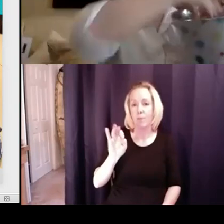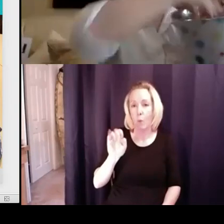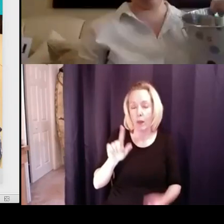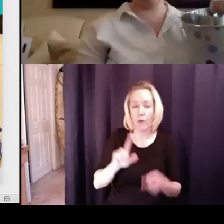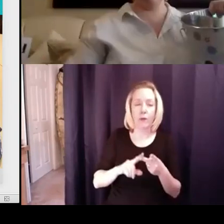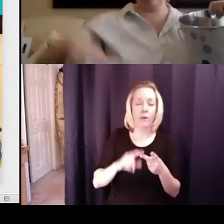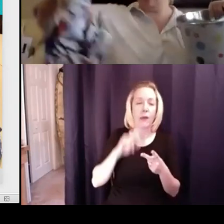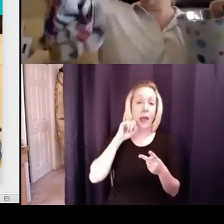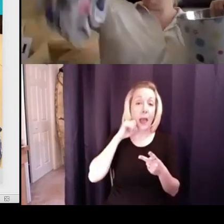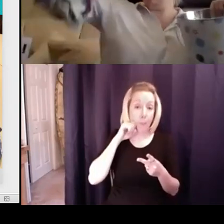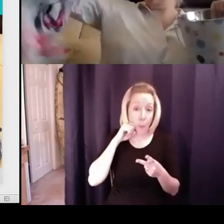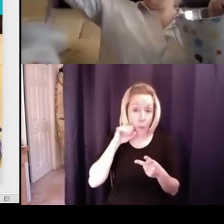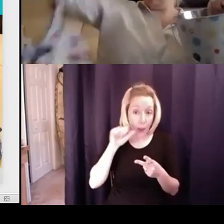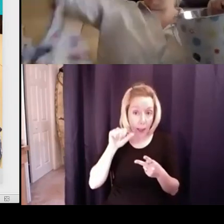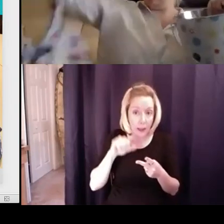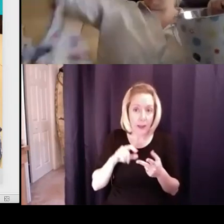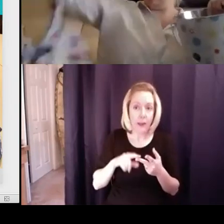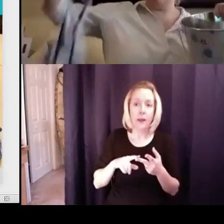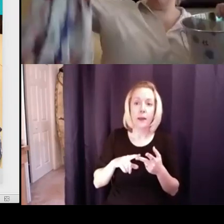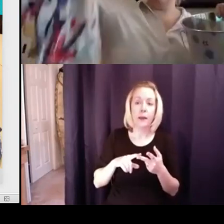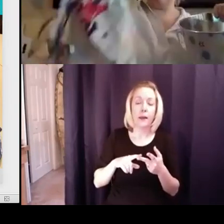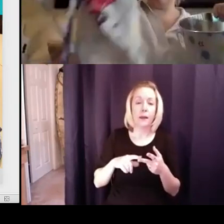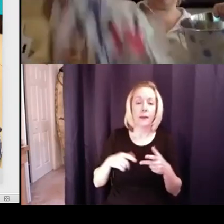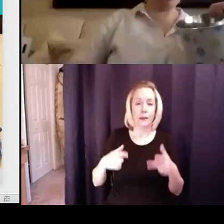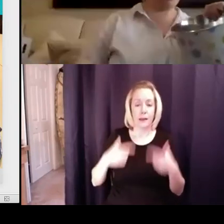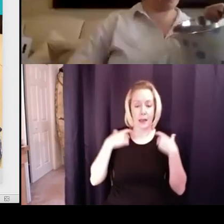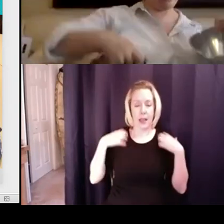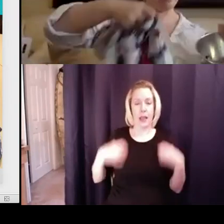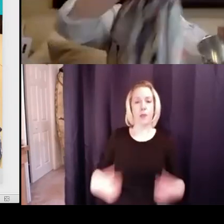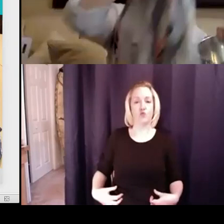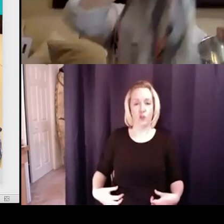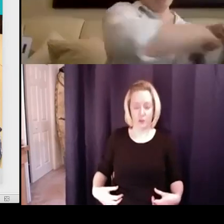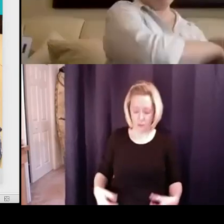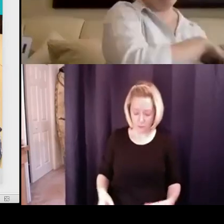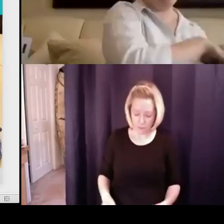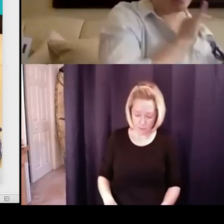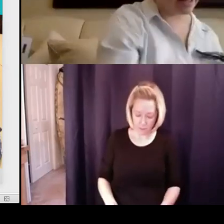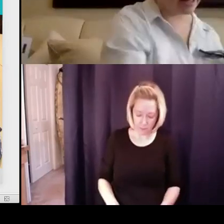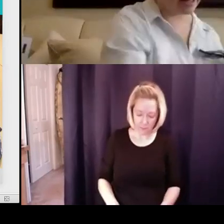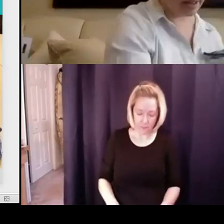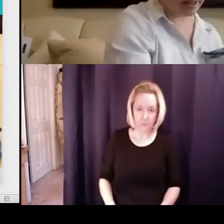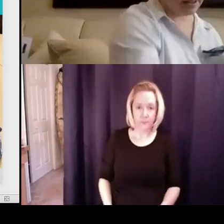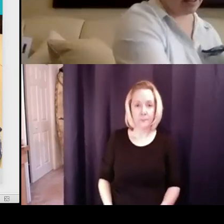with A. I have my apron that starts with A. And